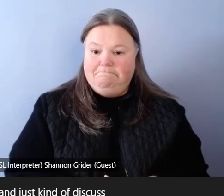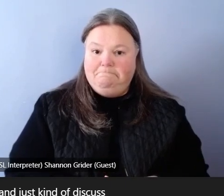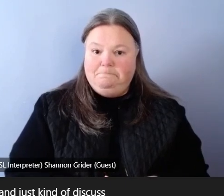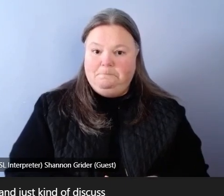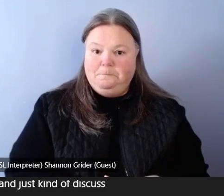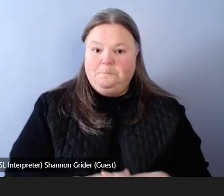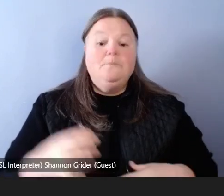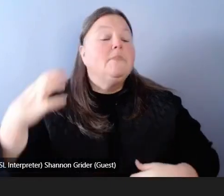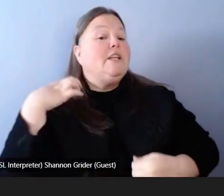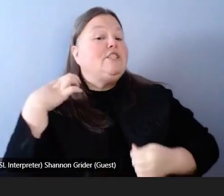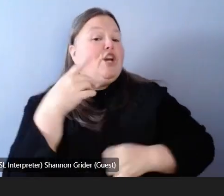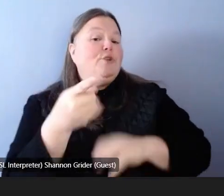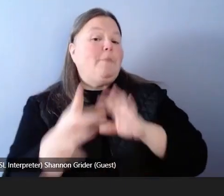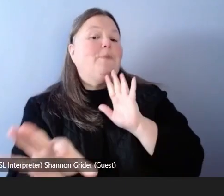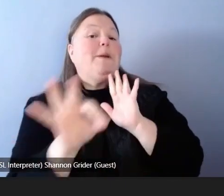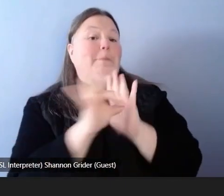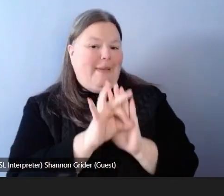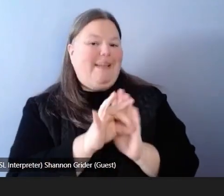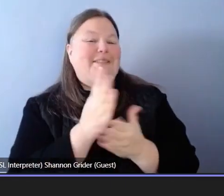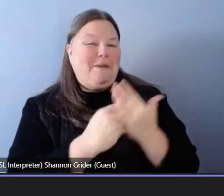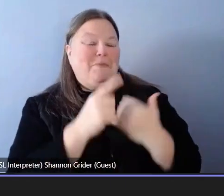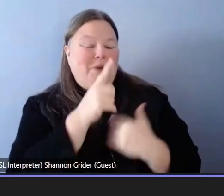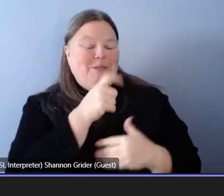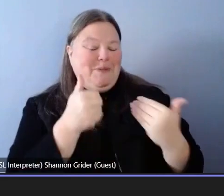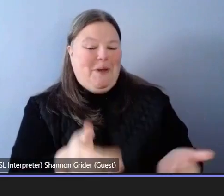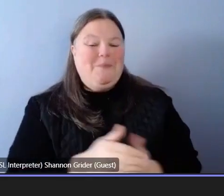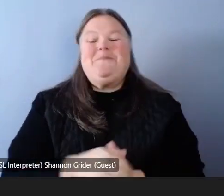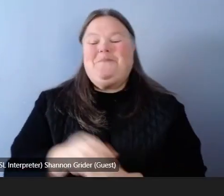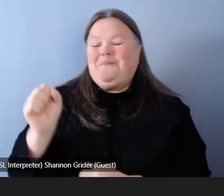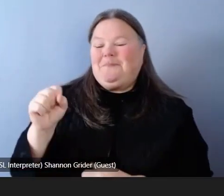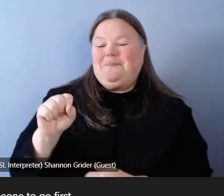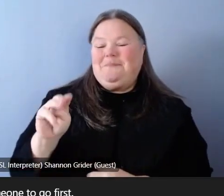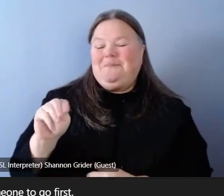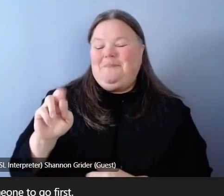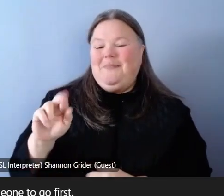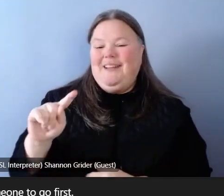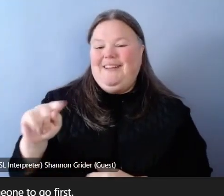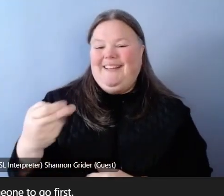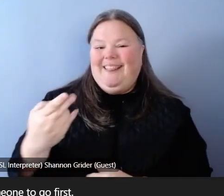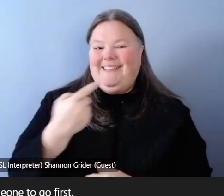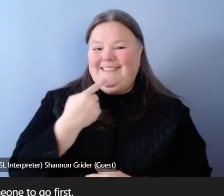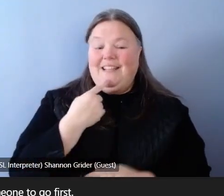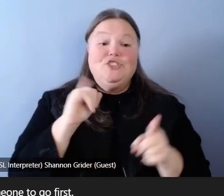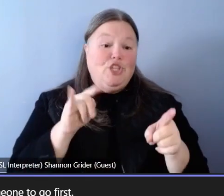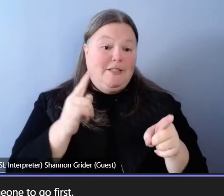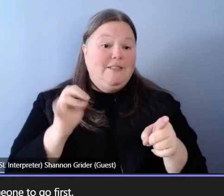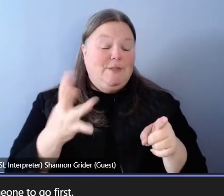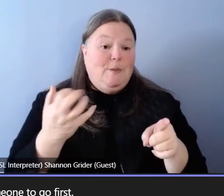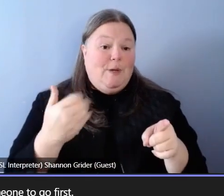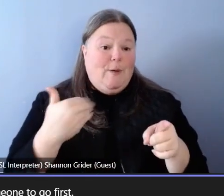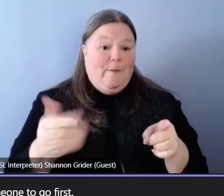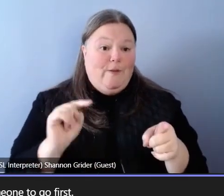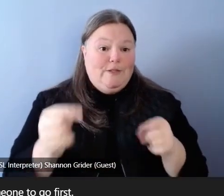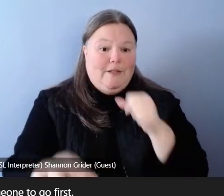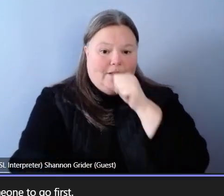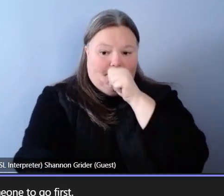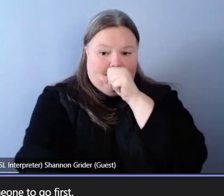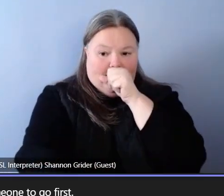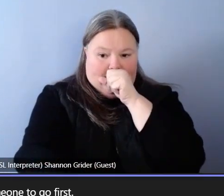So Chair, you may want to select someone to go first. Okay, Justin, do you want to go first?